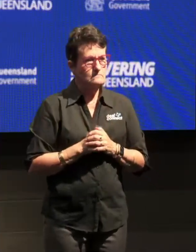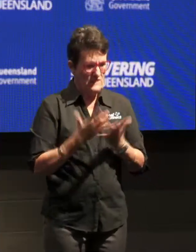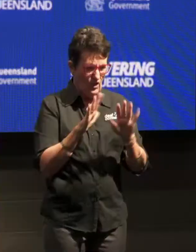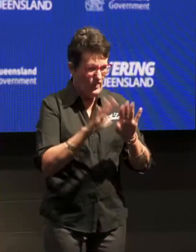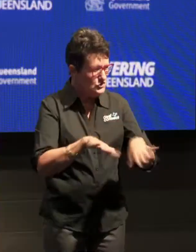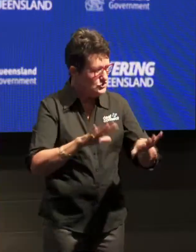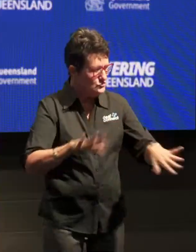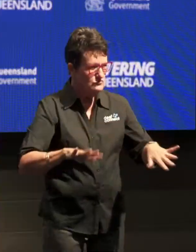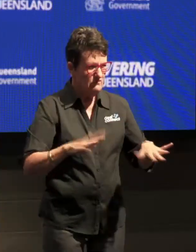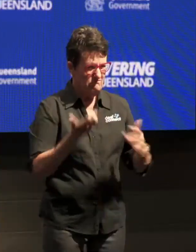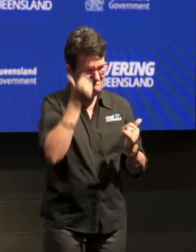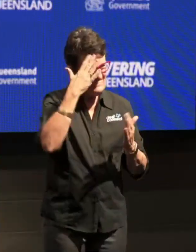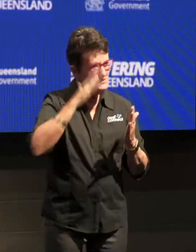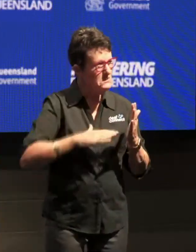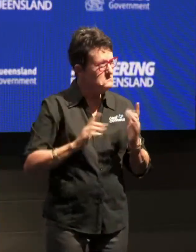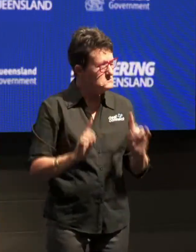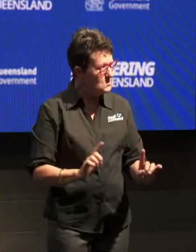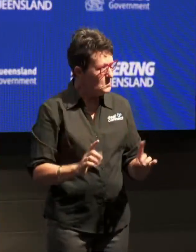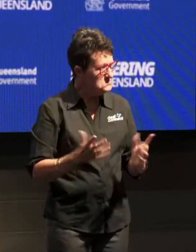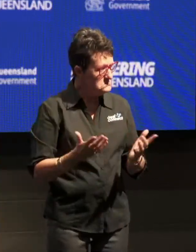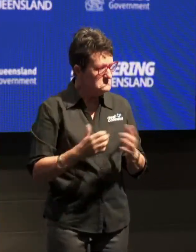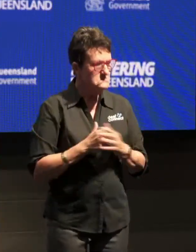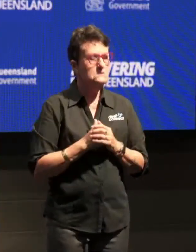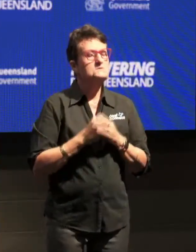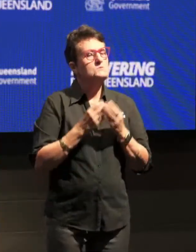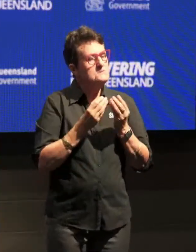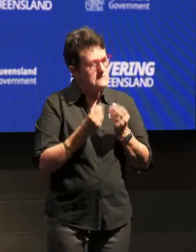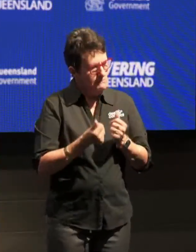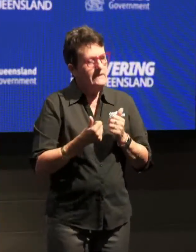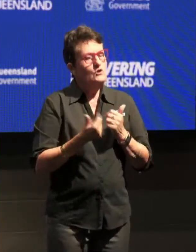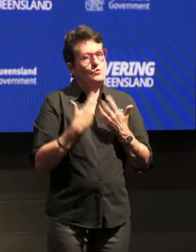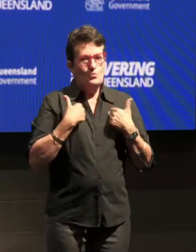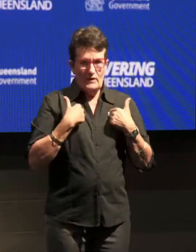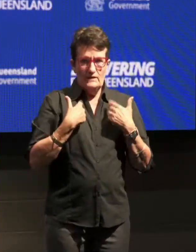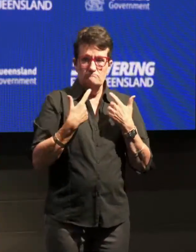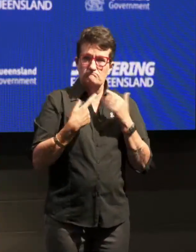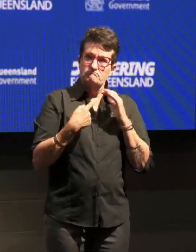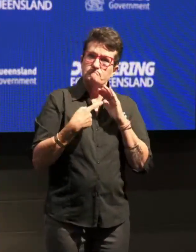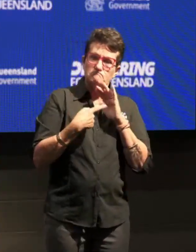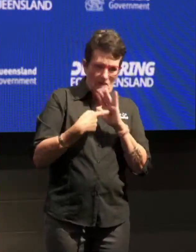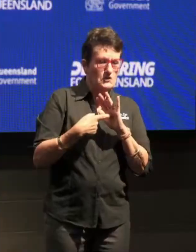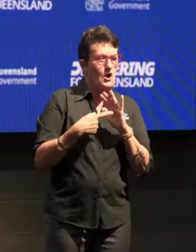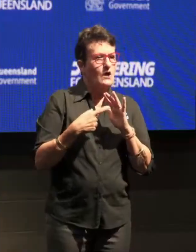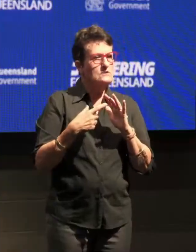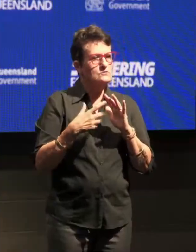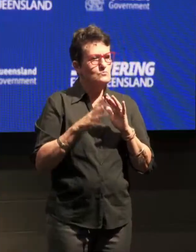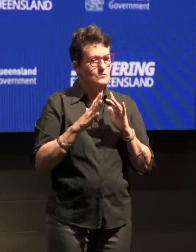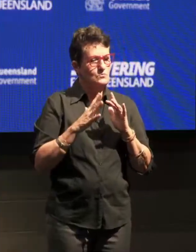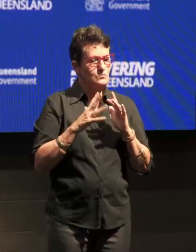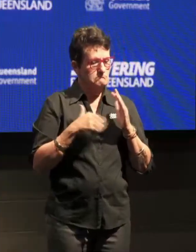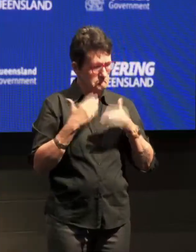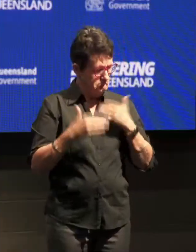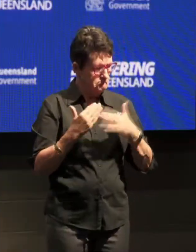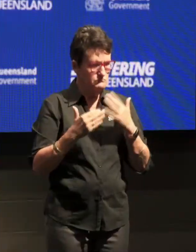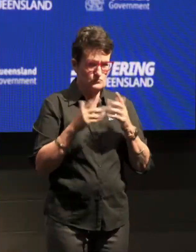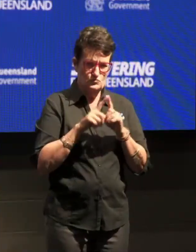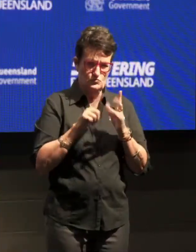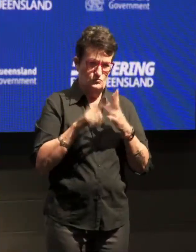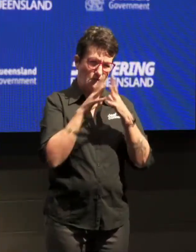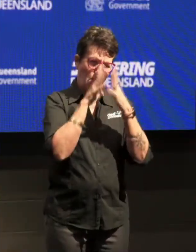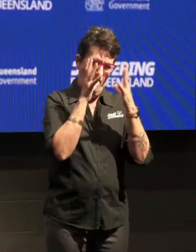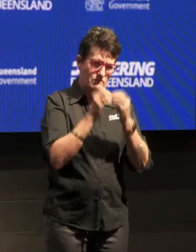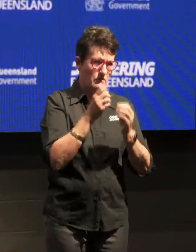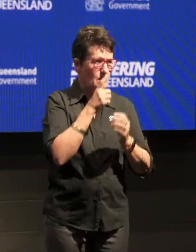children are going through. And this is something that we recognise, and we've acted on it, and we will be doing everything we